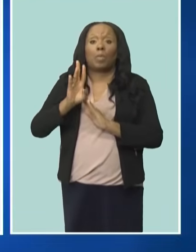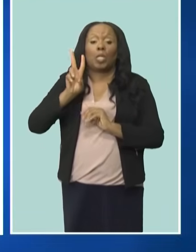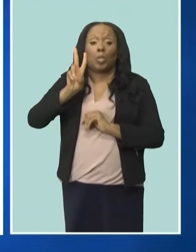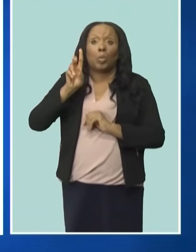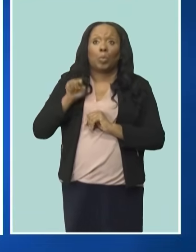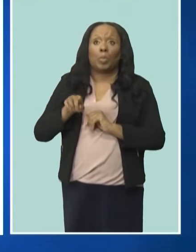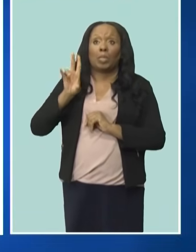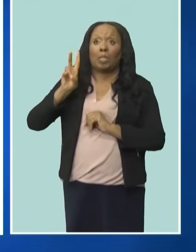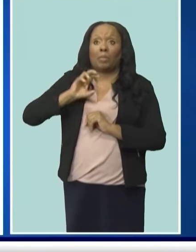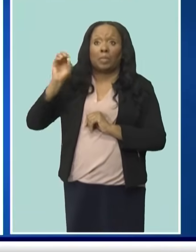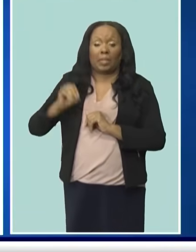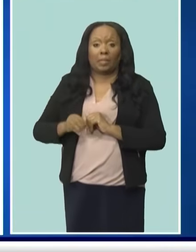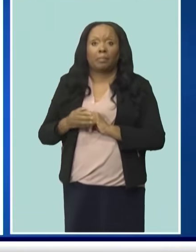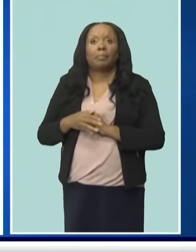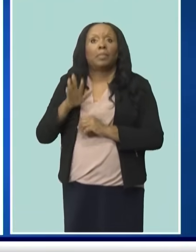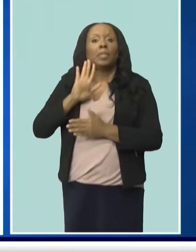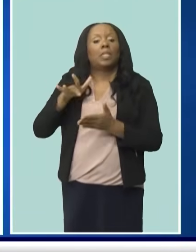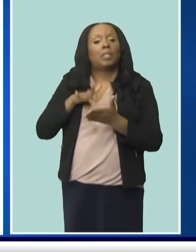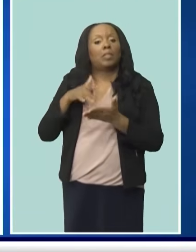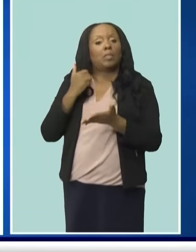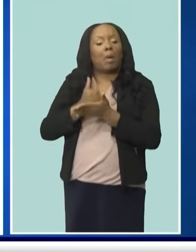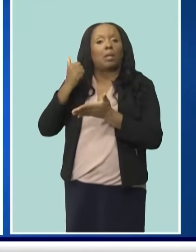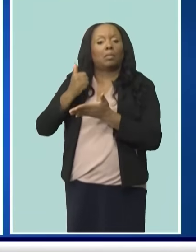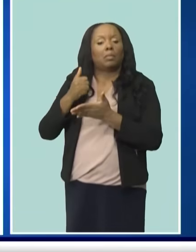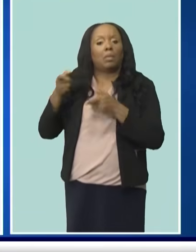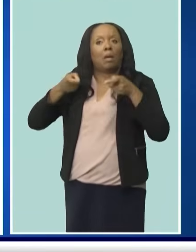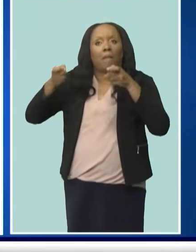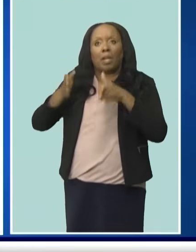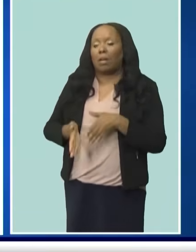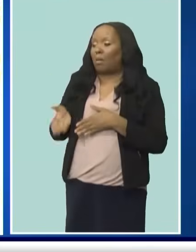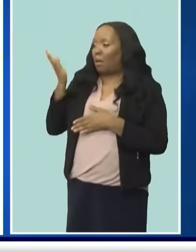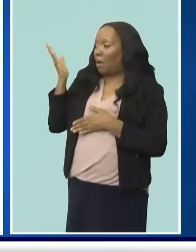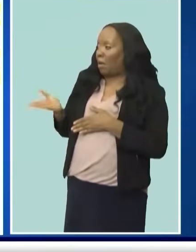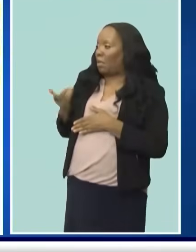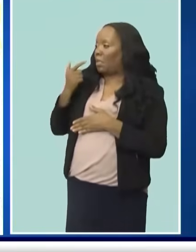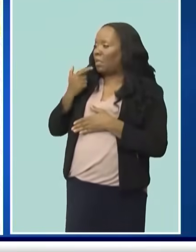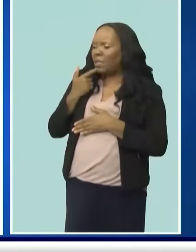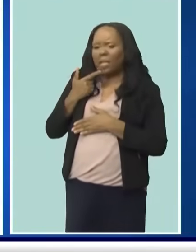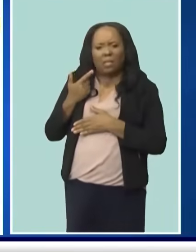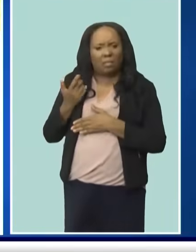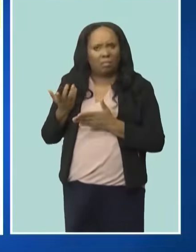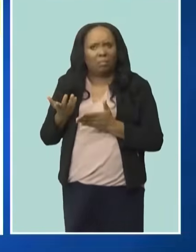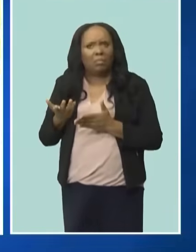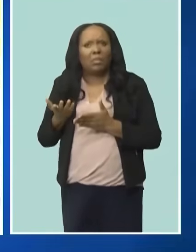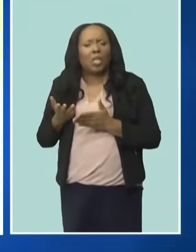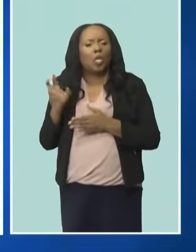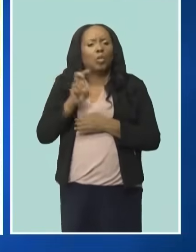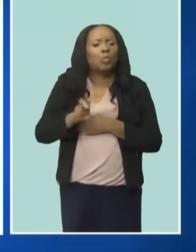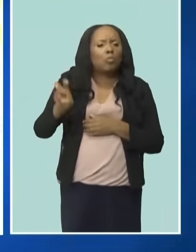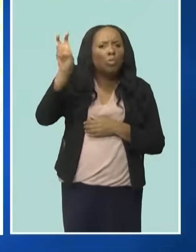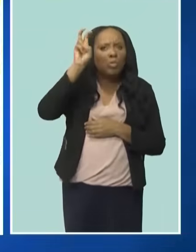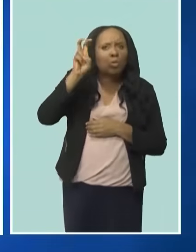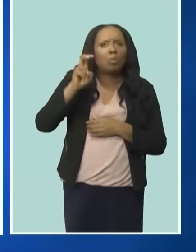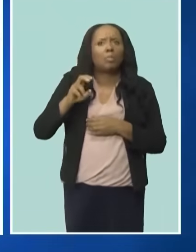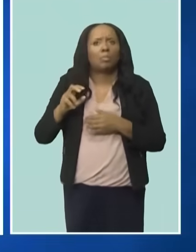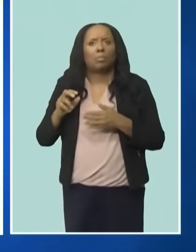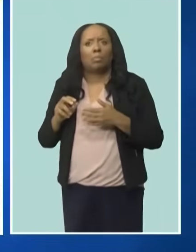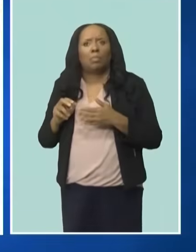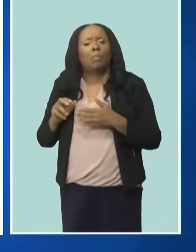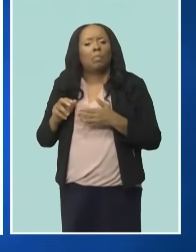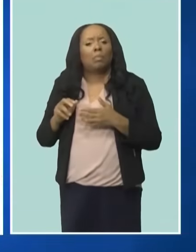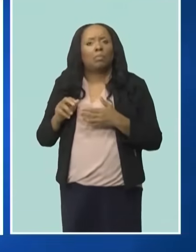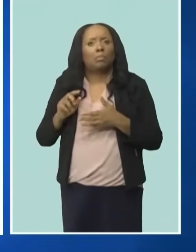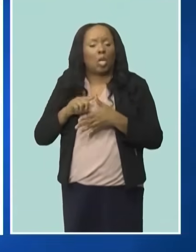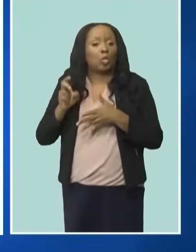2.7%. According to Central Bank Governor Dr. Kevin Greenidge, the expansion was driven by a rebound in tourism as well as solid activity in